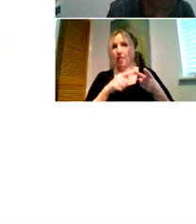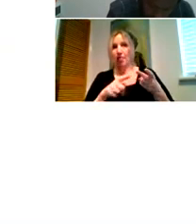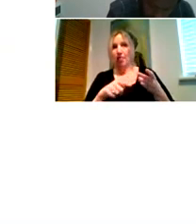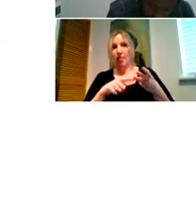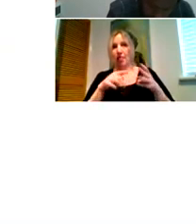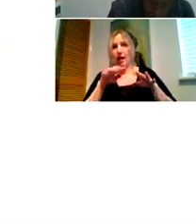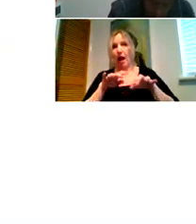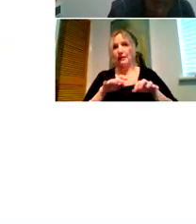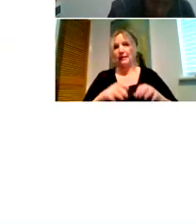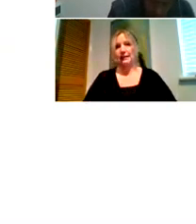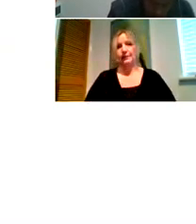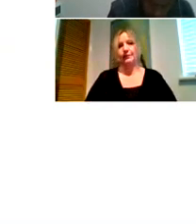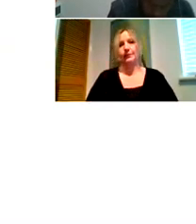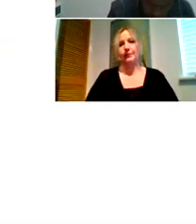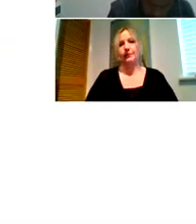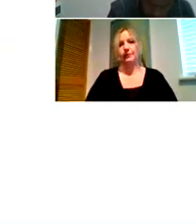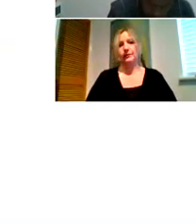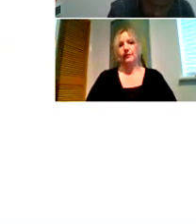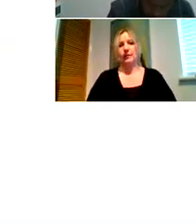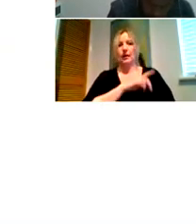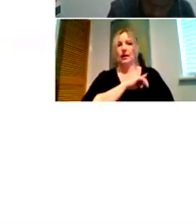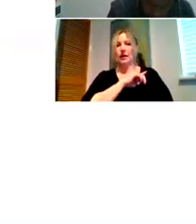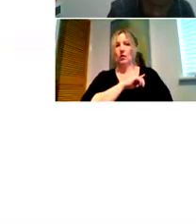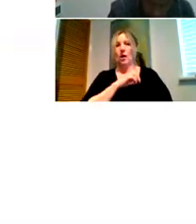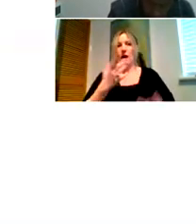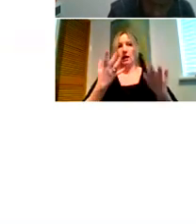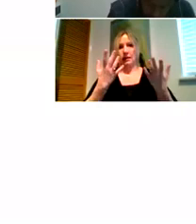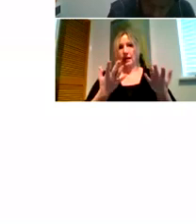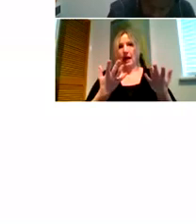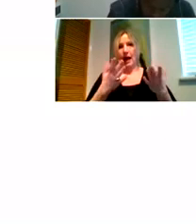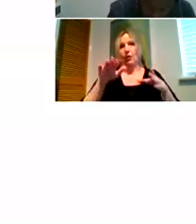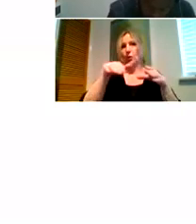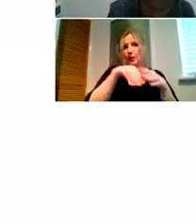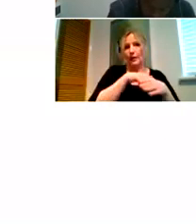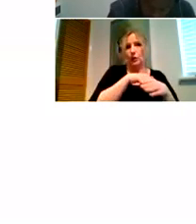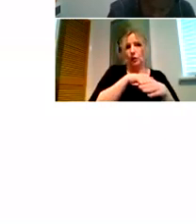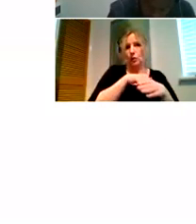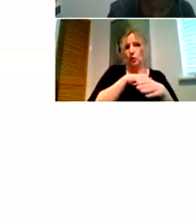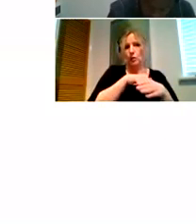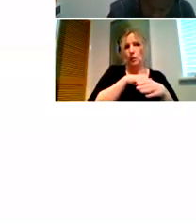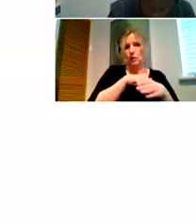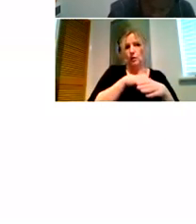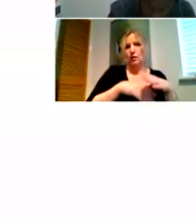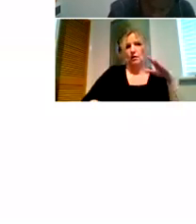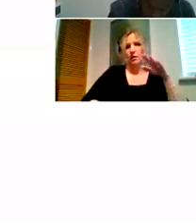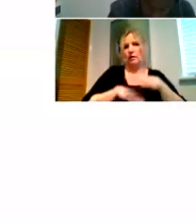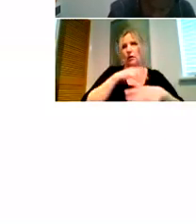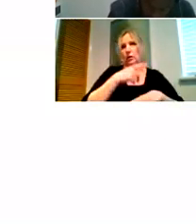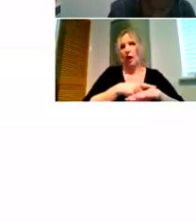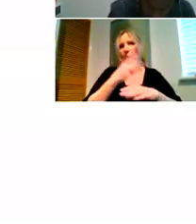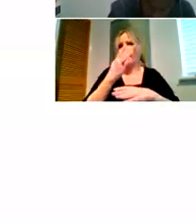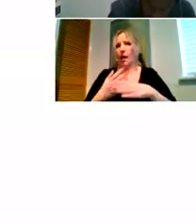expanded our provision to include a range of full-time and part-time courses for all our young